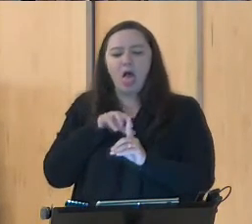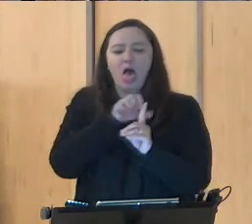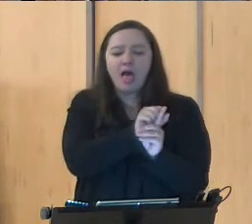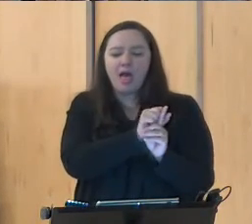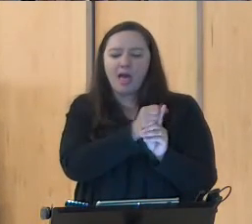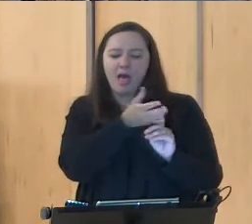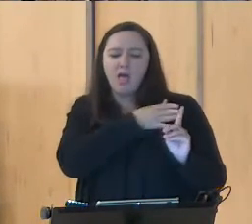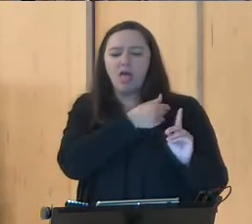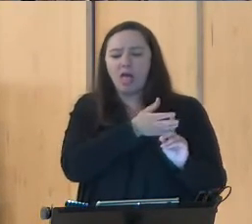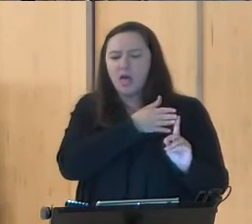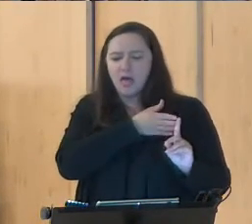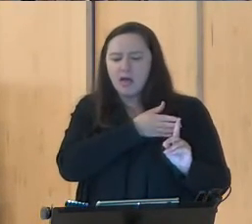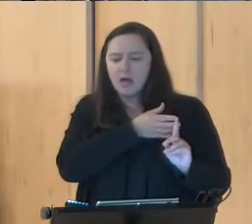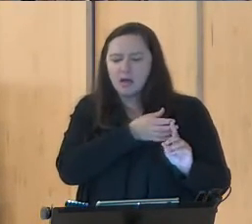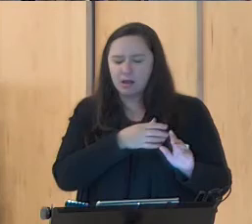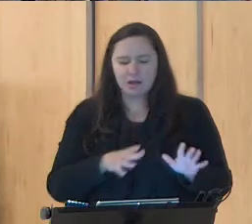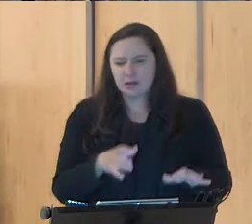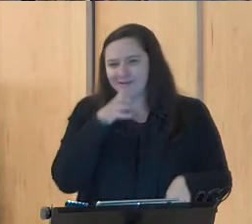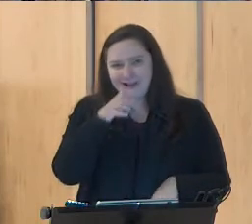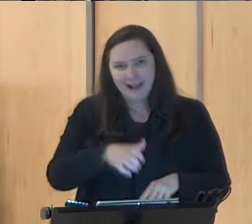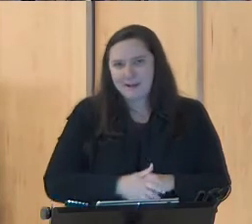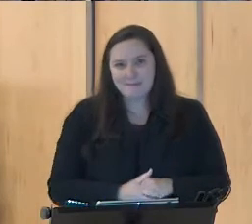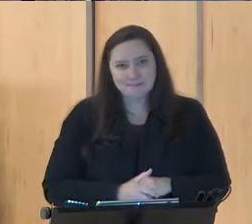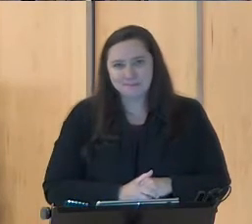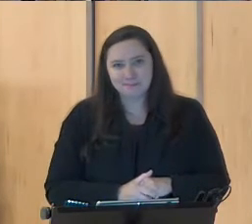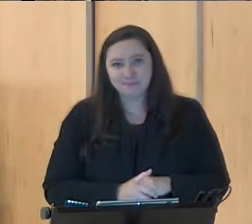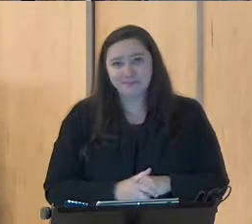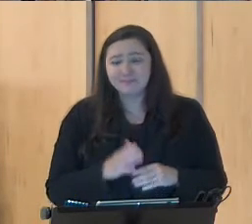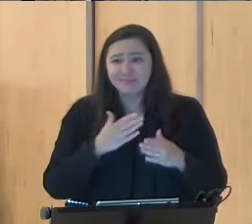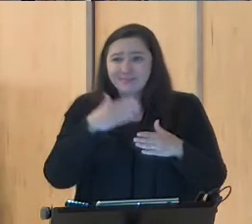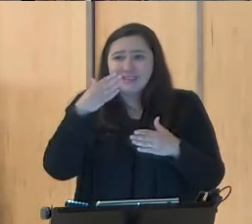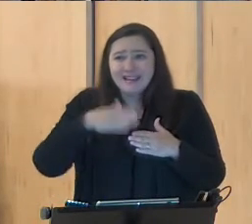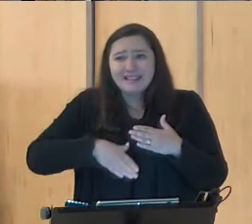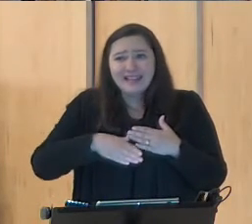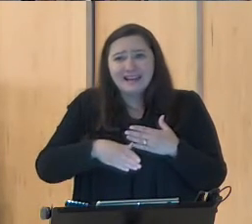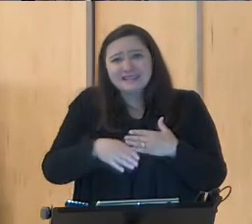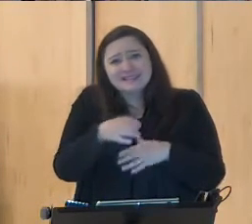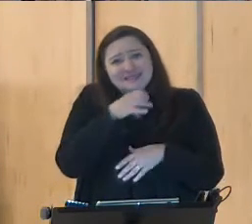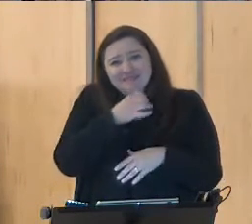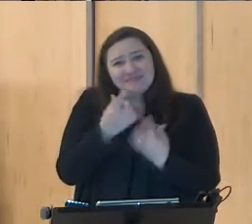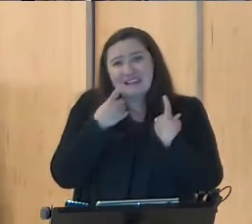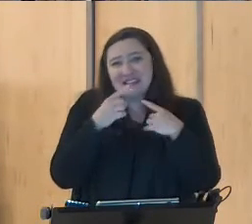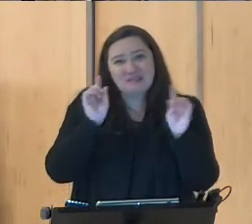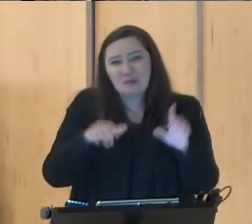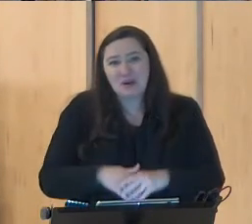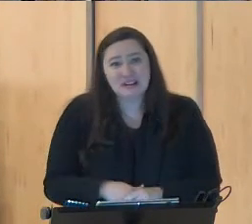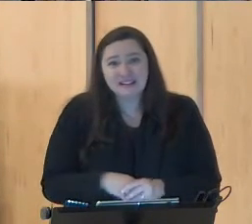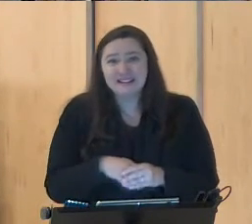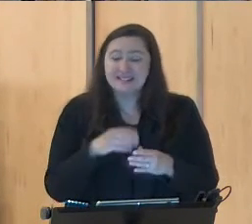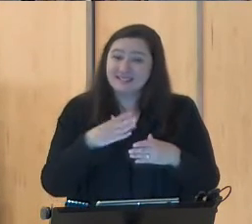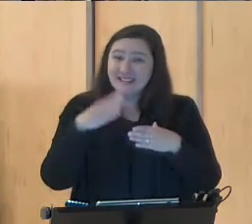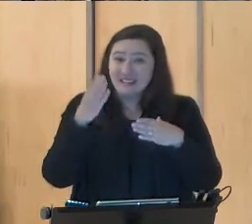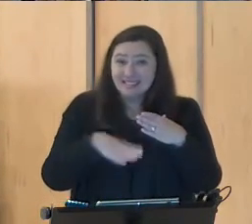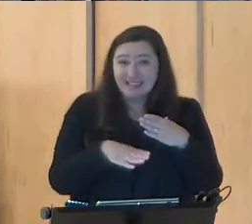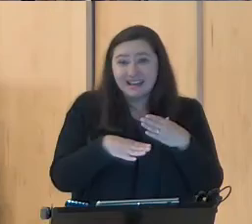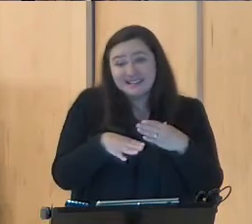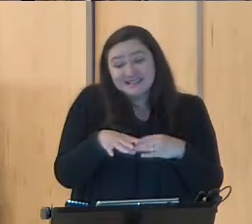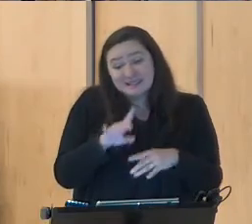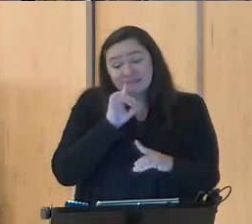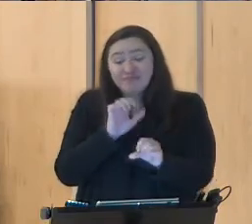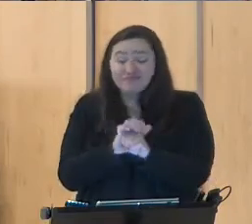win people over for the kingdom of God. In the end, that doesn't really work, and in the end, it truly is